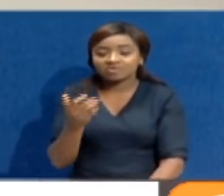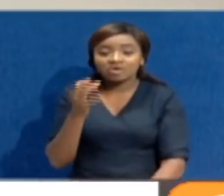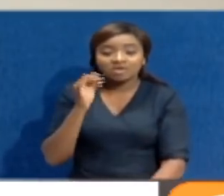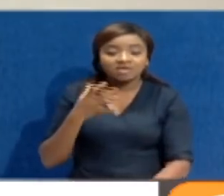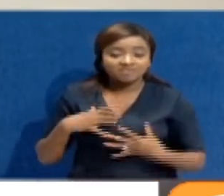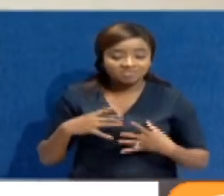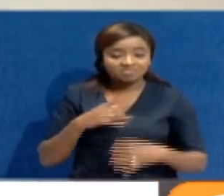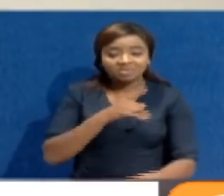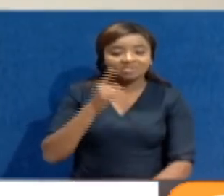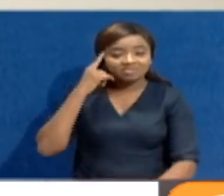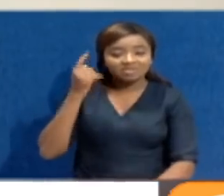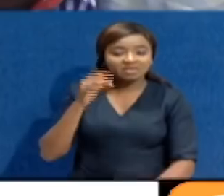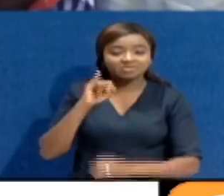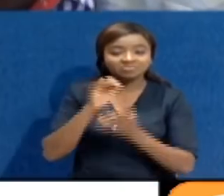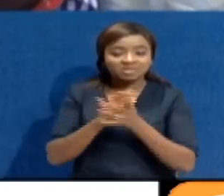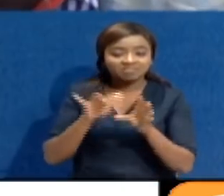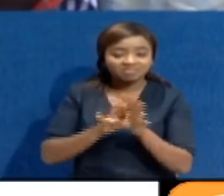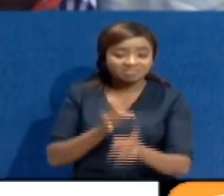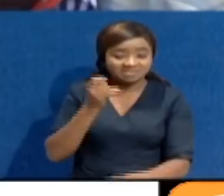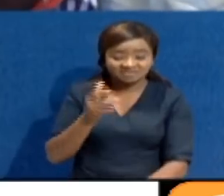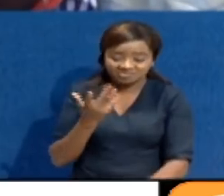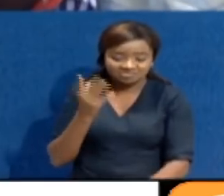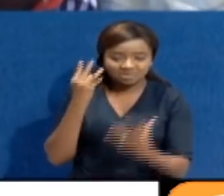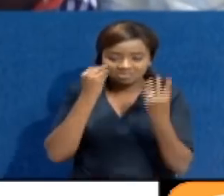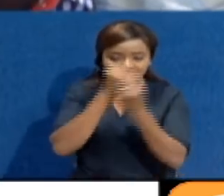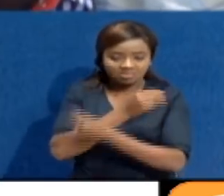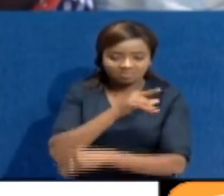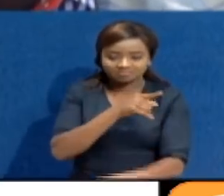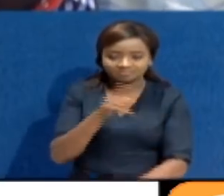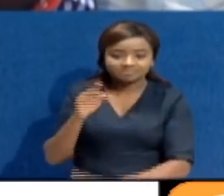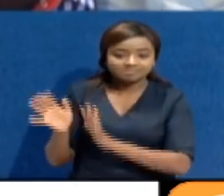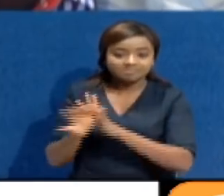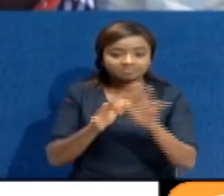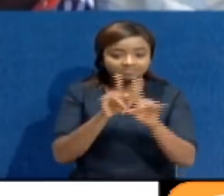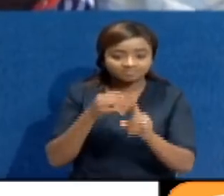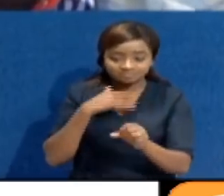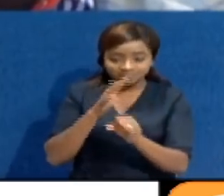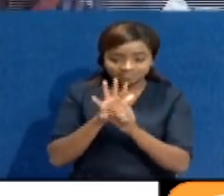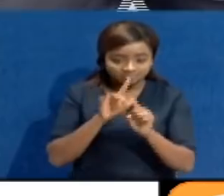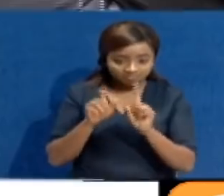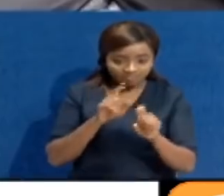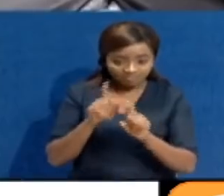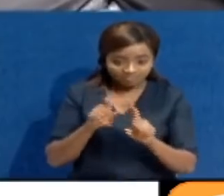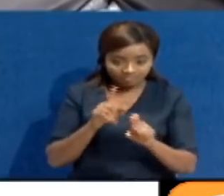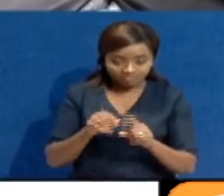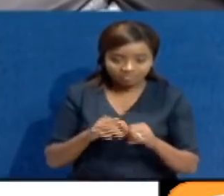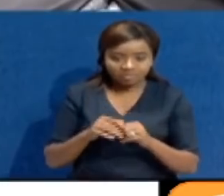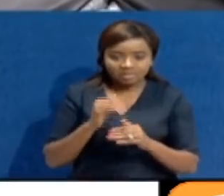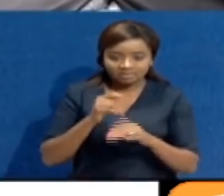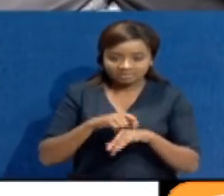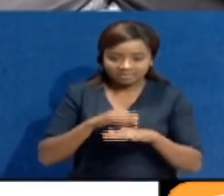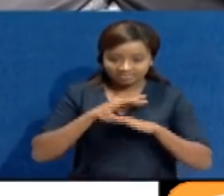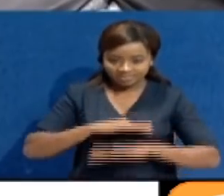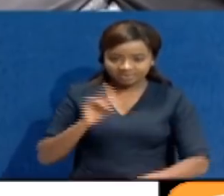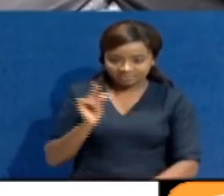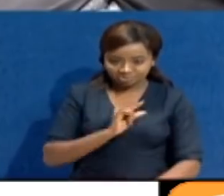think is another illusion. Okay, we'll hold on that. I've got more to engage both my guests on immediately after